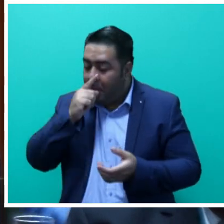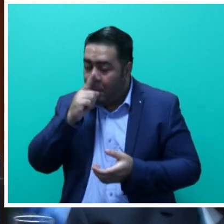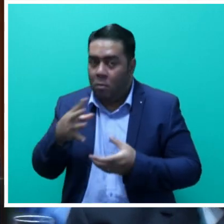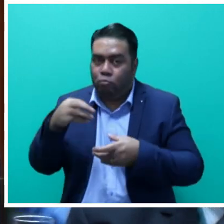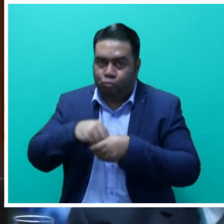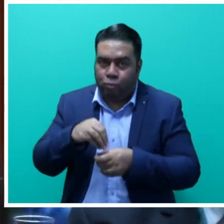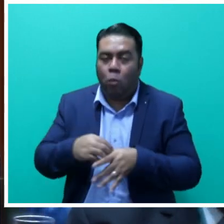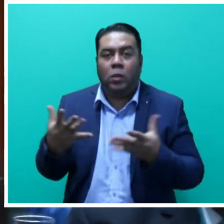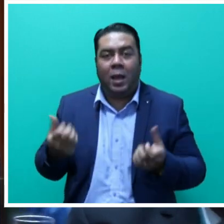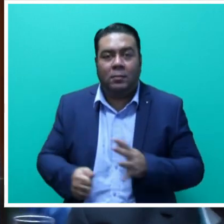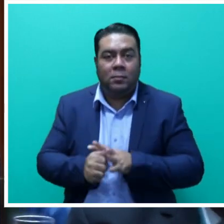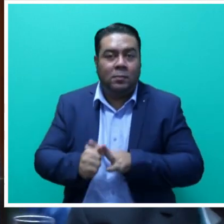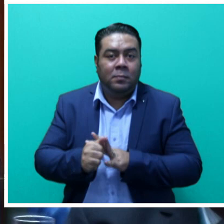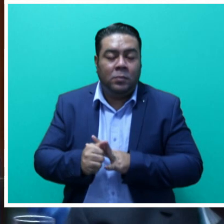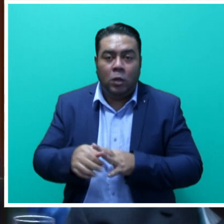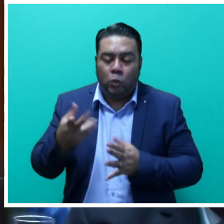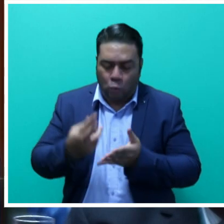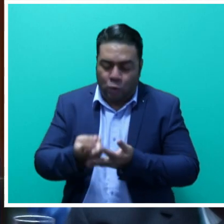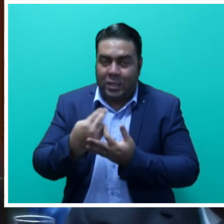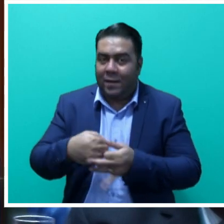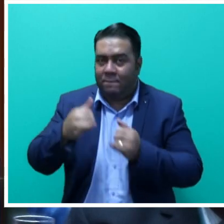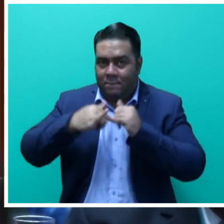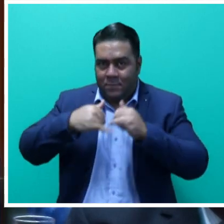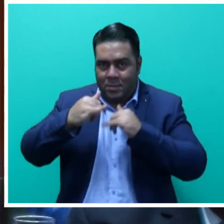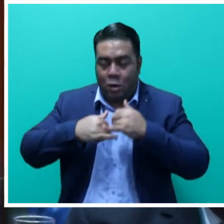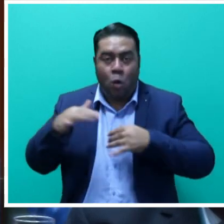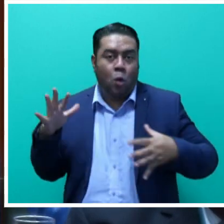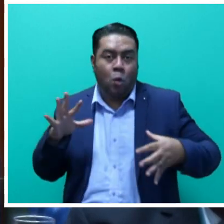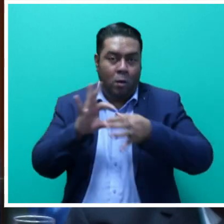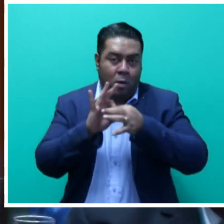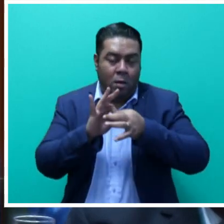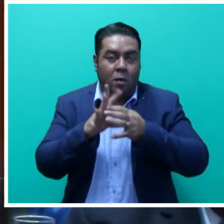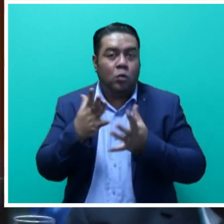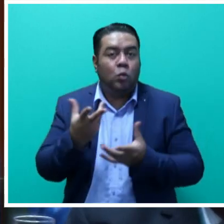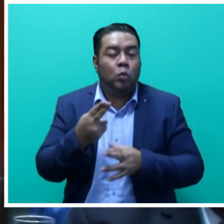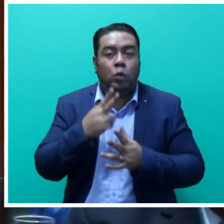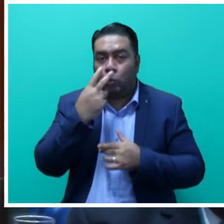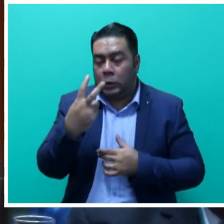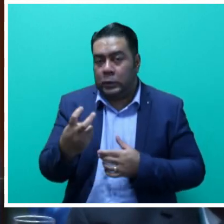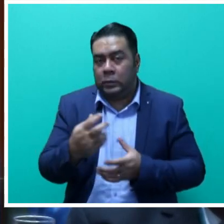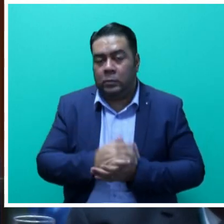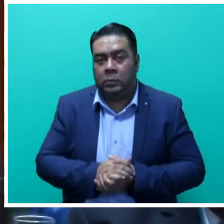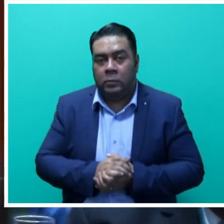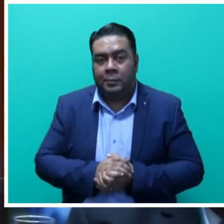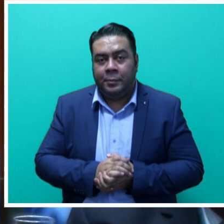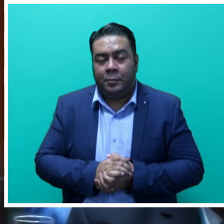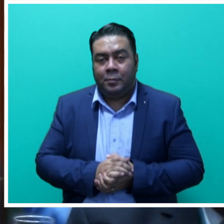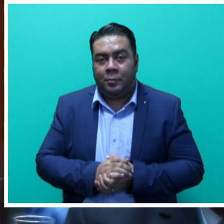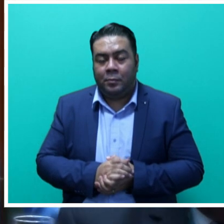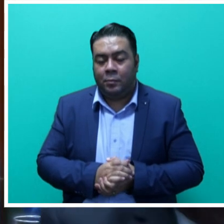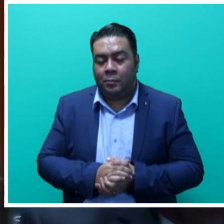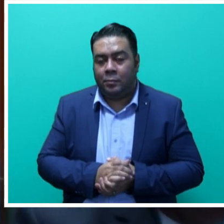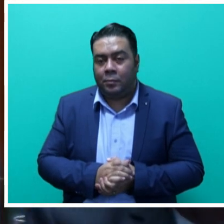with access to improved, resilient infrastructure, connectivity to tourism destinations in Vanua Levu, percentage of coastal